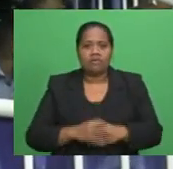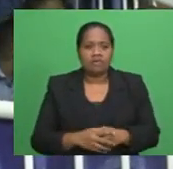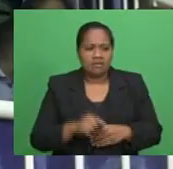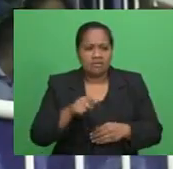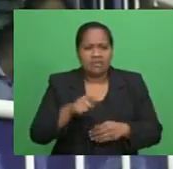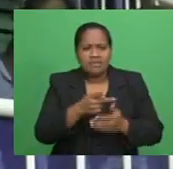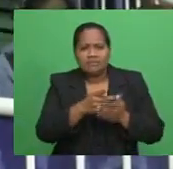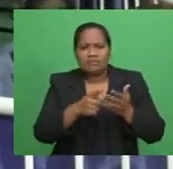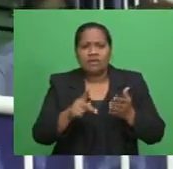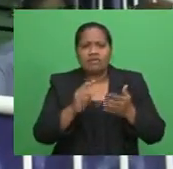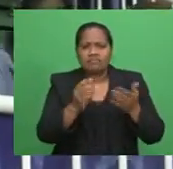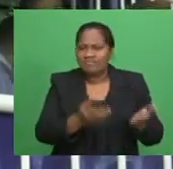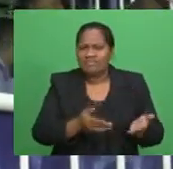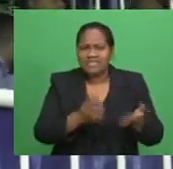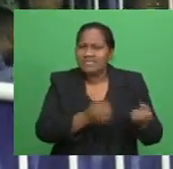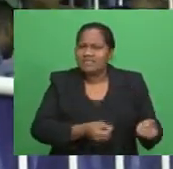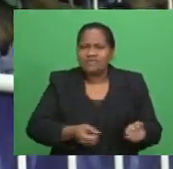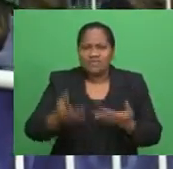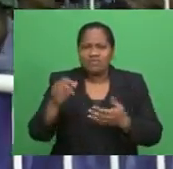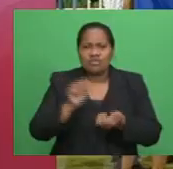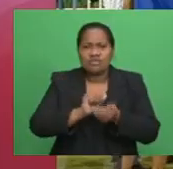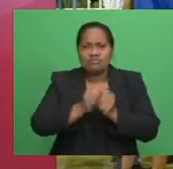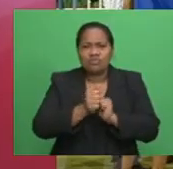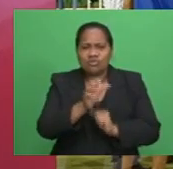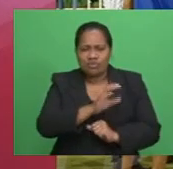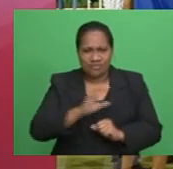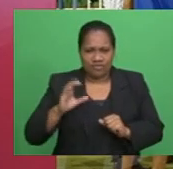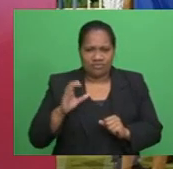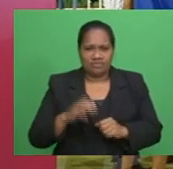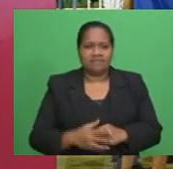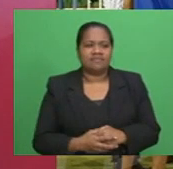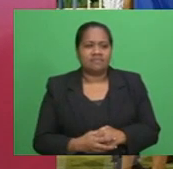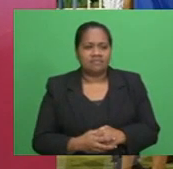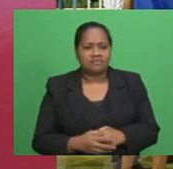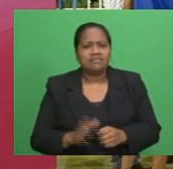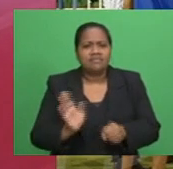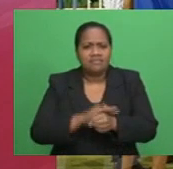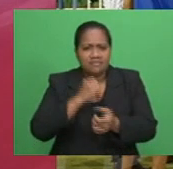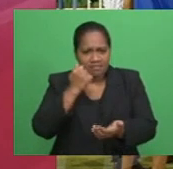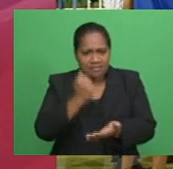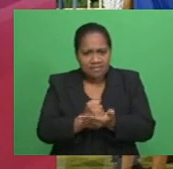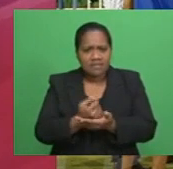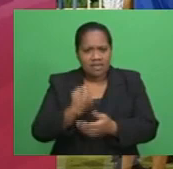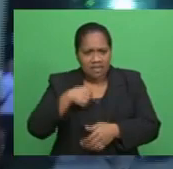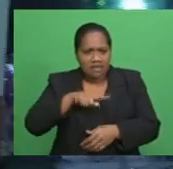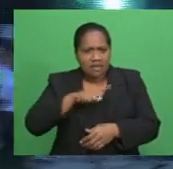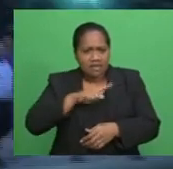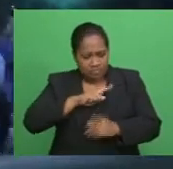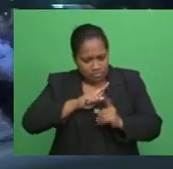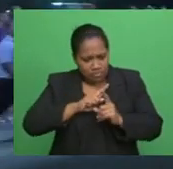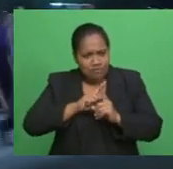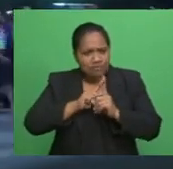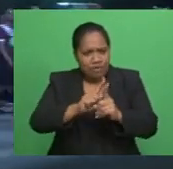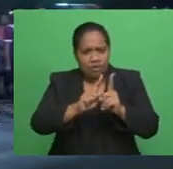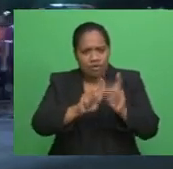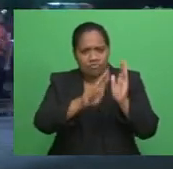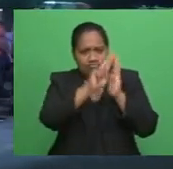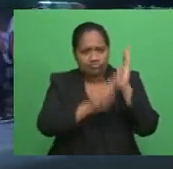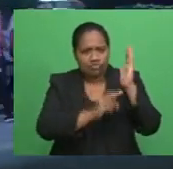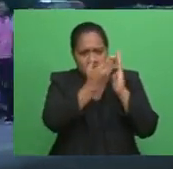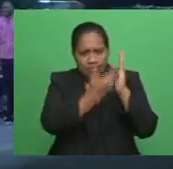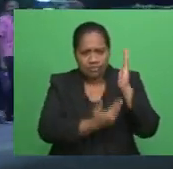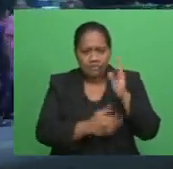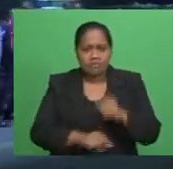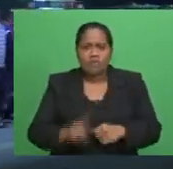the Sports Commission for accreditation, we have ensured that we will ensure this is followed. 1,700